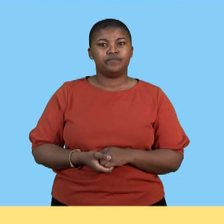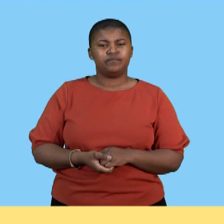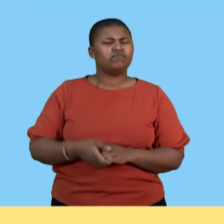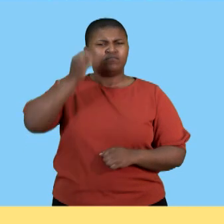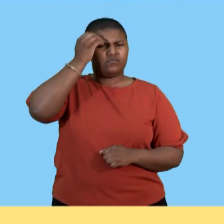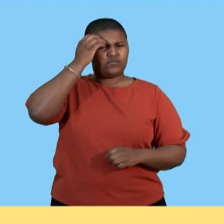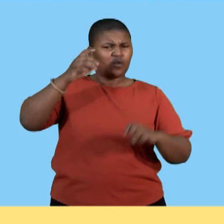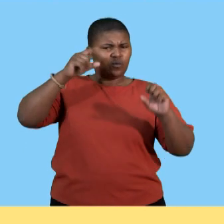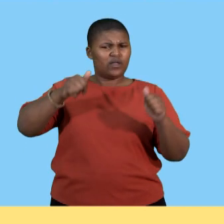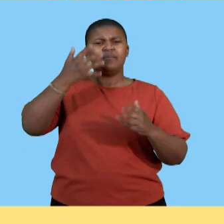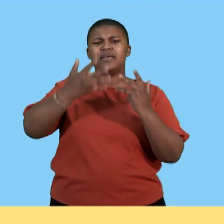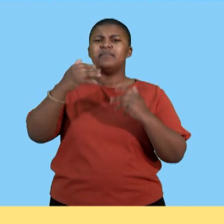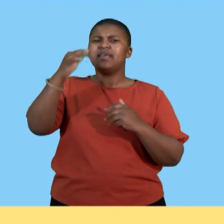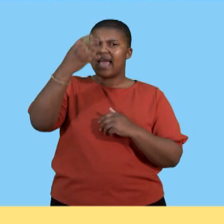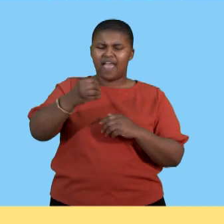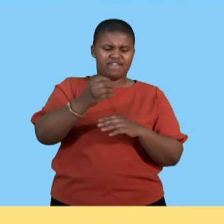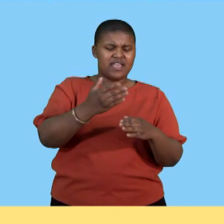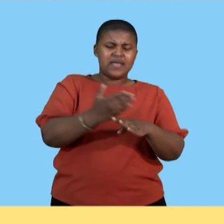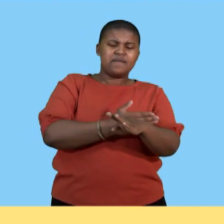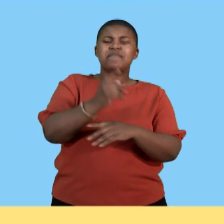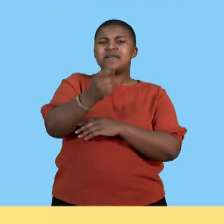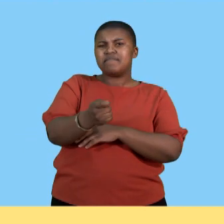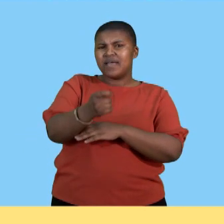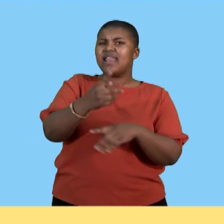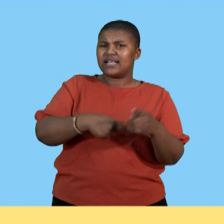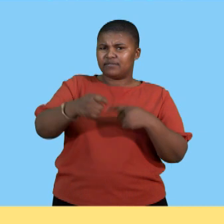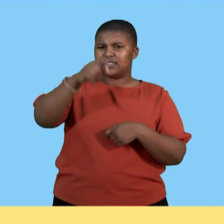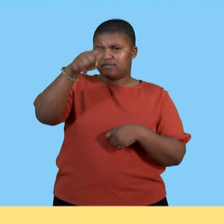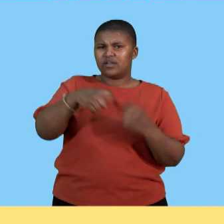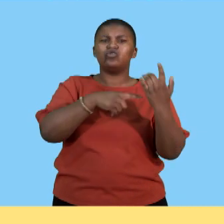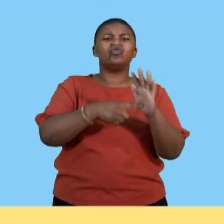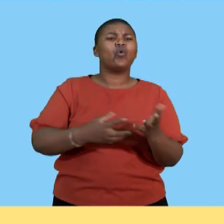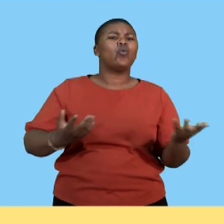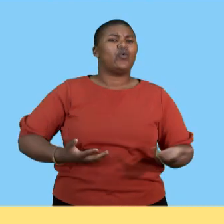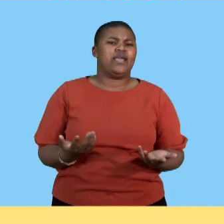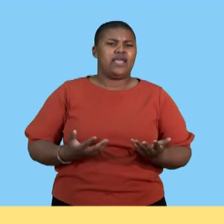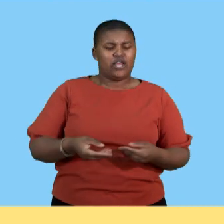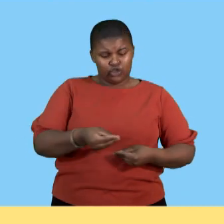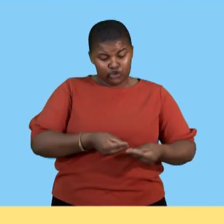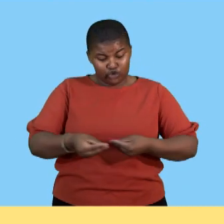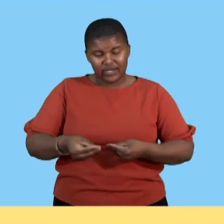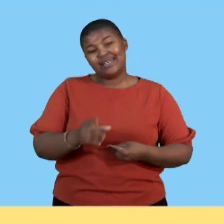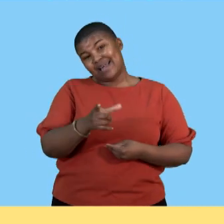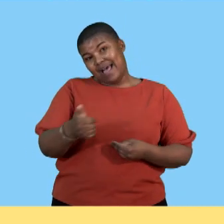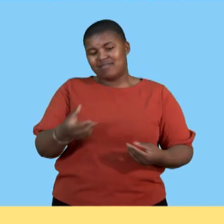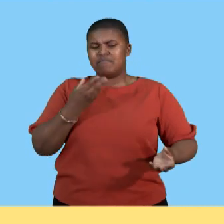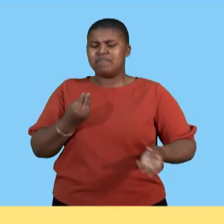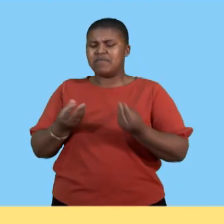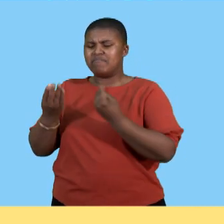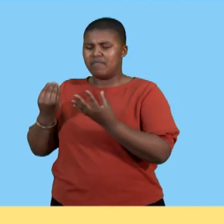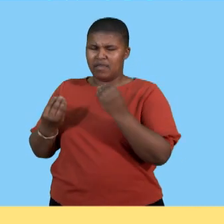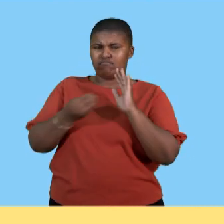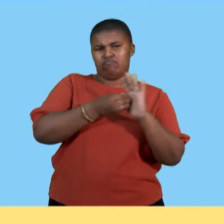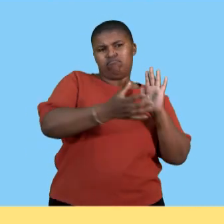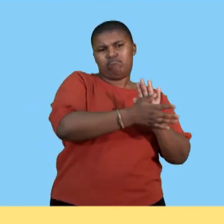We understand when we have a prepaid expense, it must also be shown in trade and other receivables as a